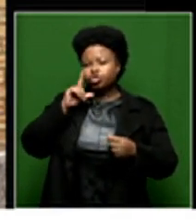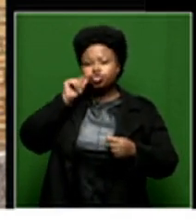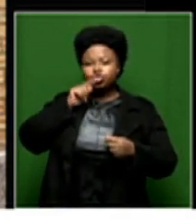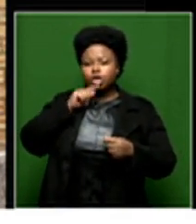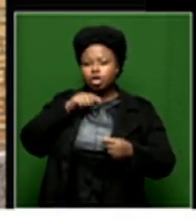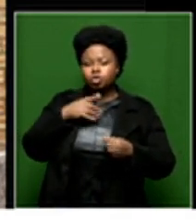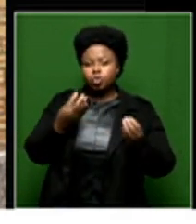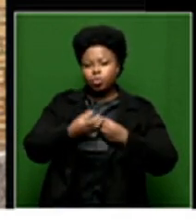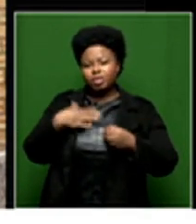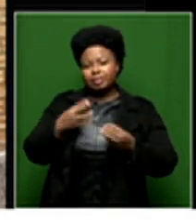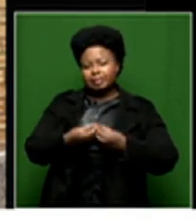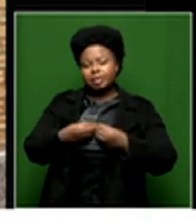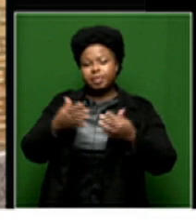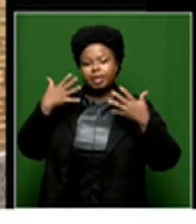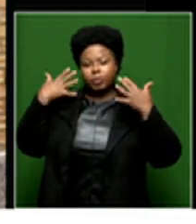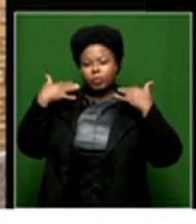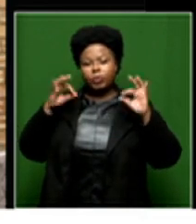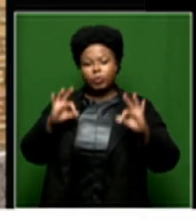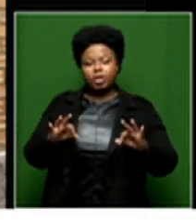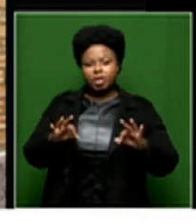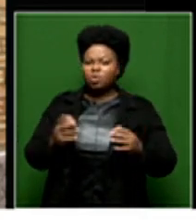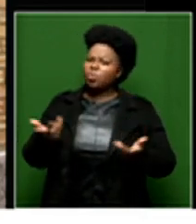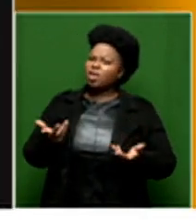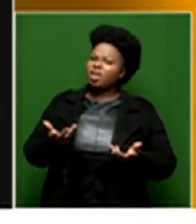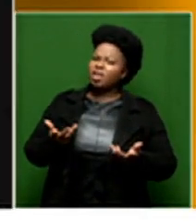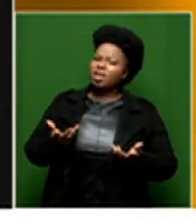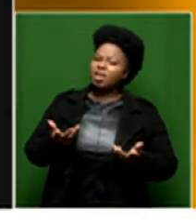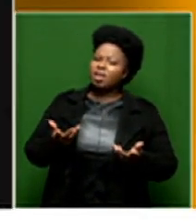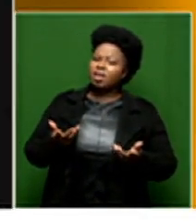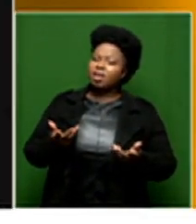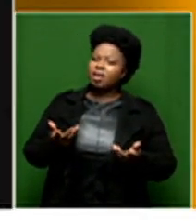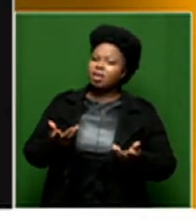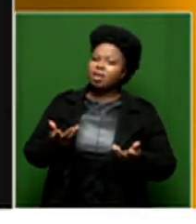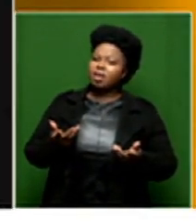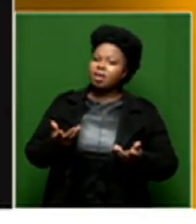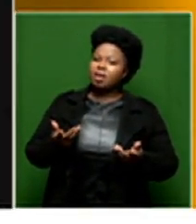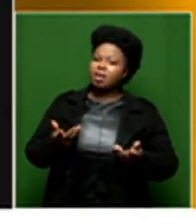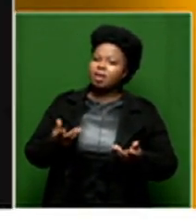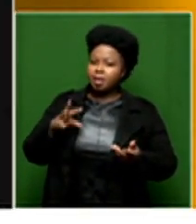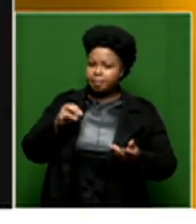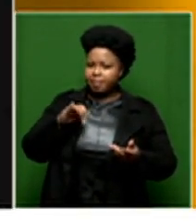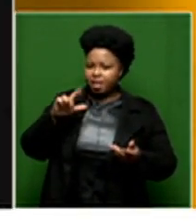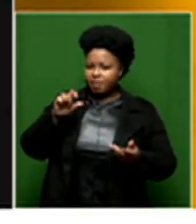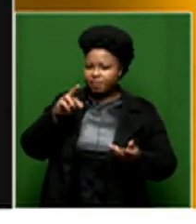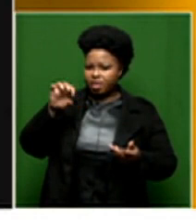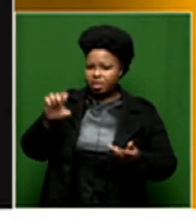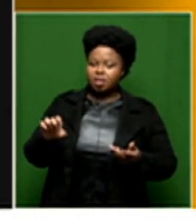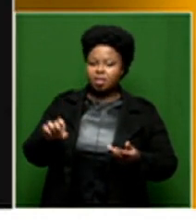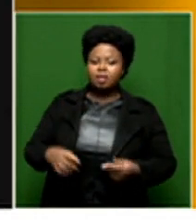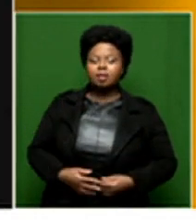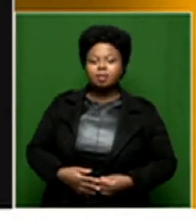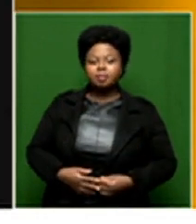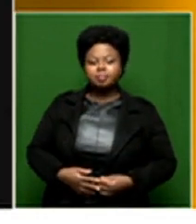include something cool to cool your palate. Then where is that? Have one out. That's also in Melville. Okay. That's also in